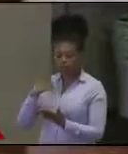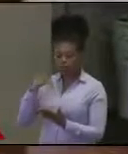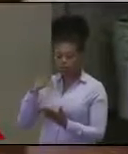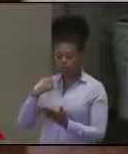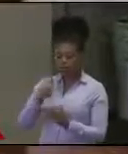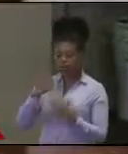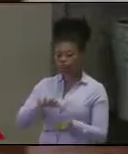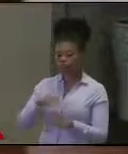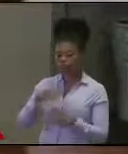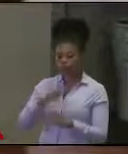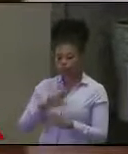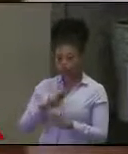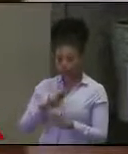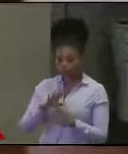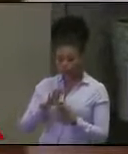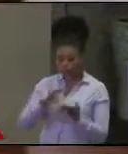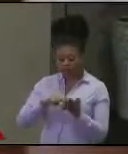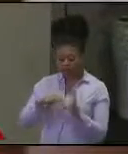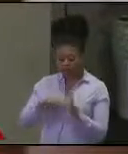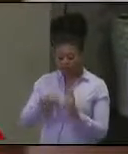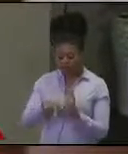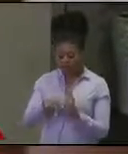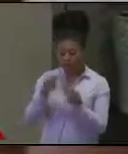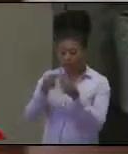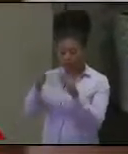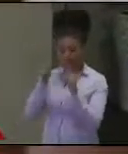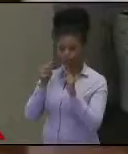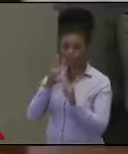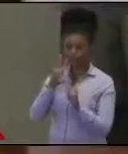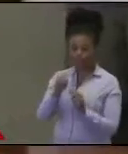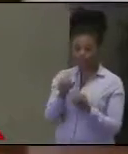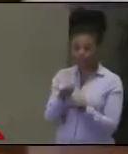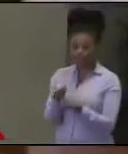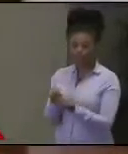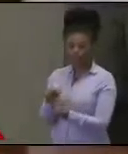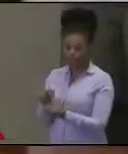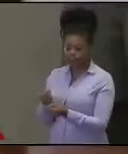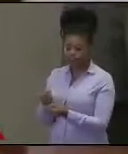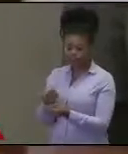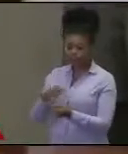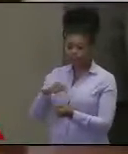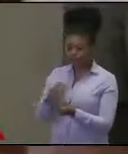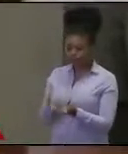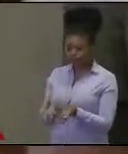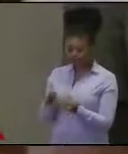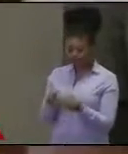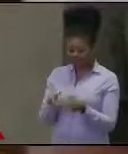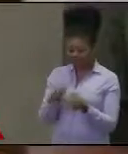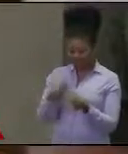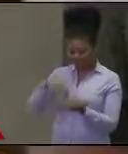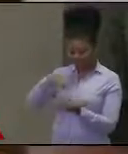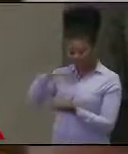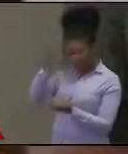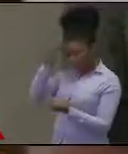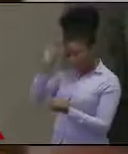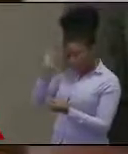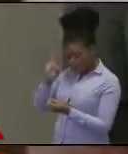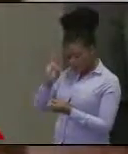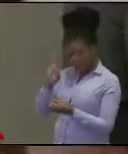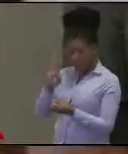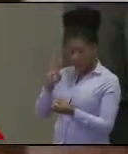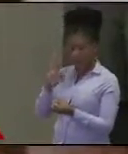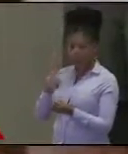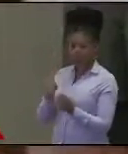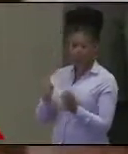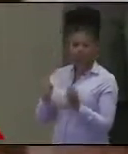Economy Master Plan. This university has got a solution that we're grappling with as government on the transition